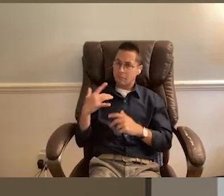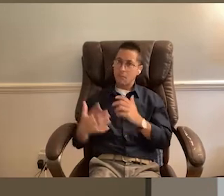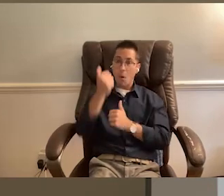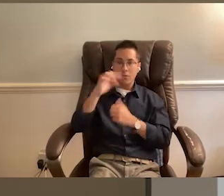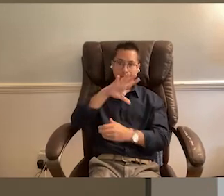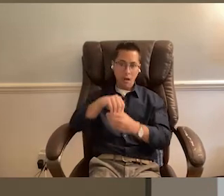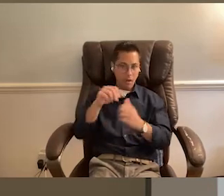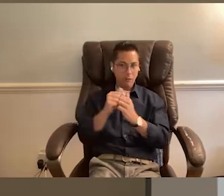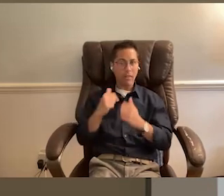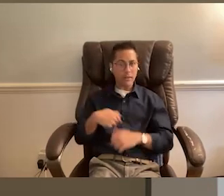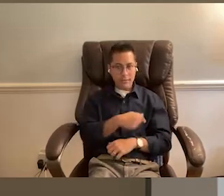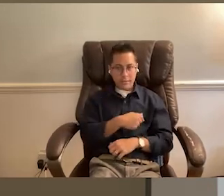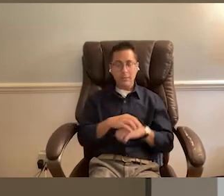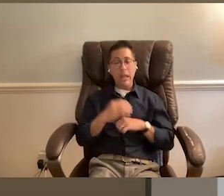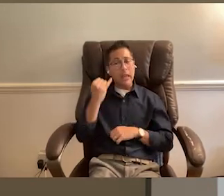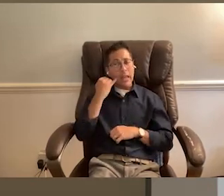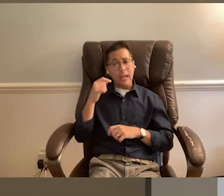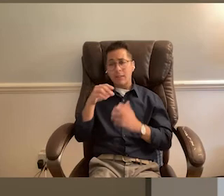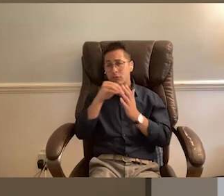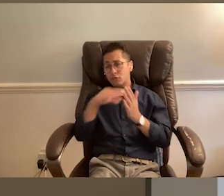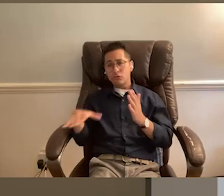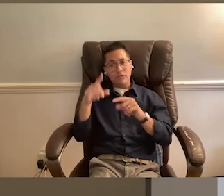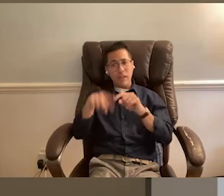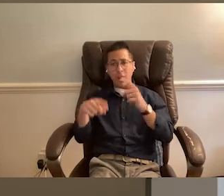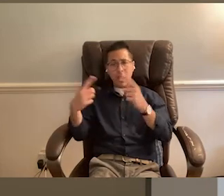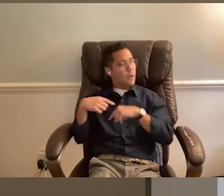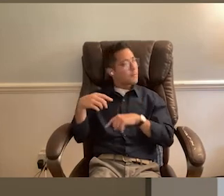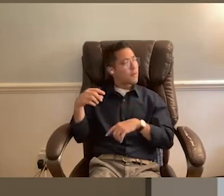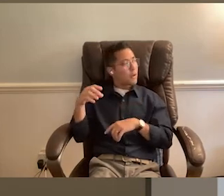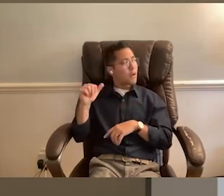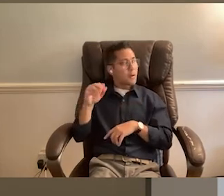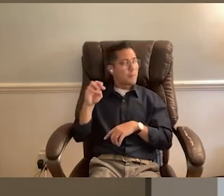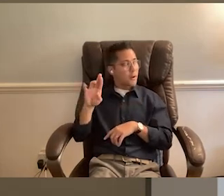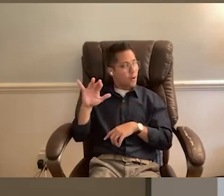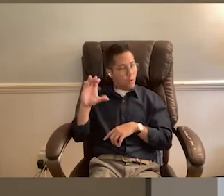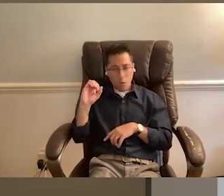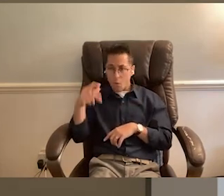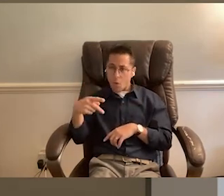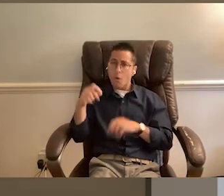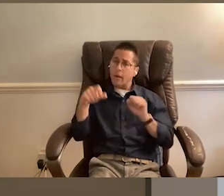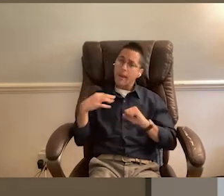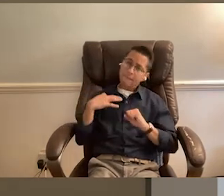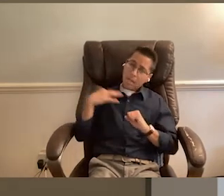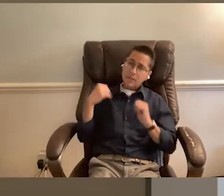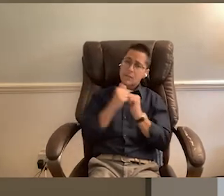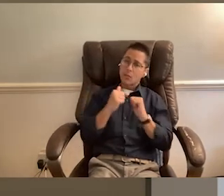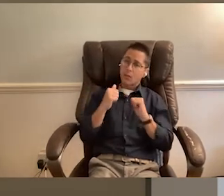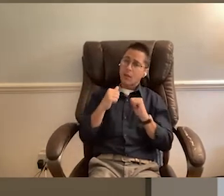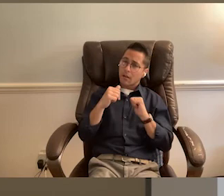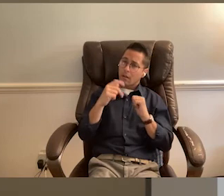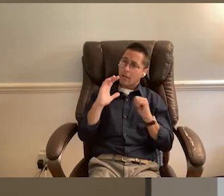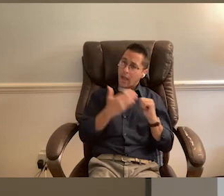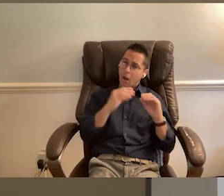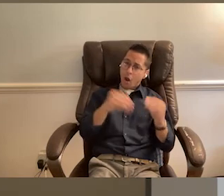I also am very proud to say I've seen a lot of benefit to our campus community outside of our program,